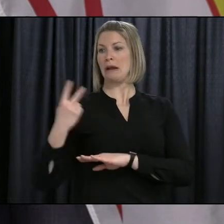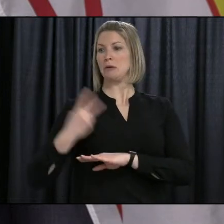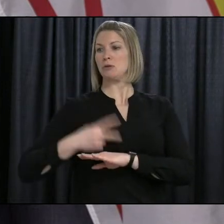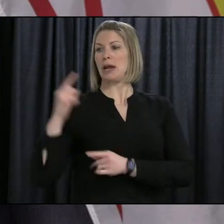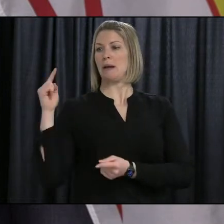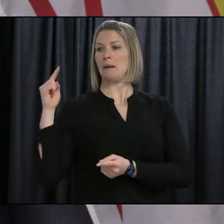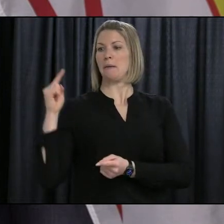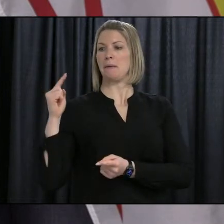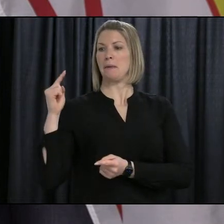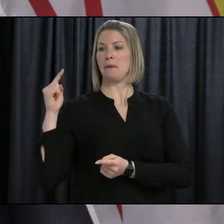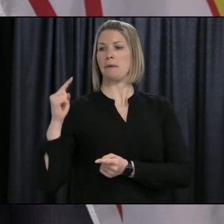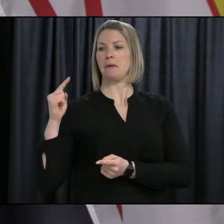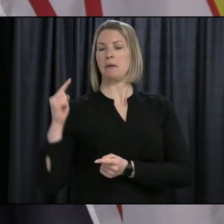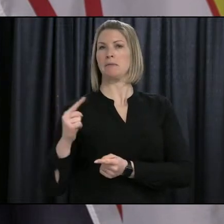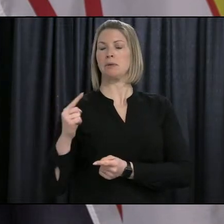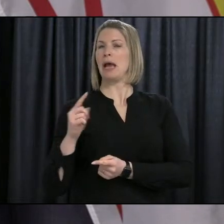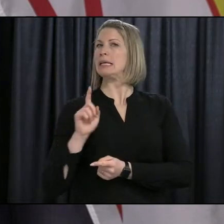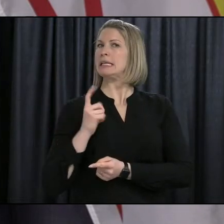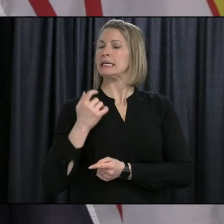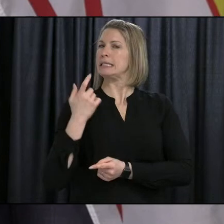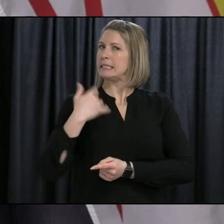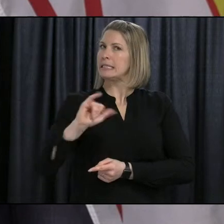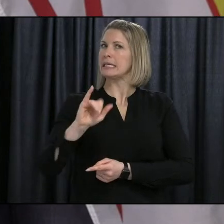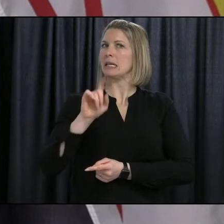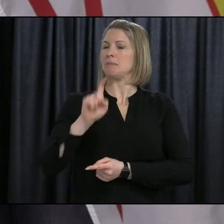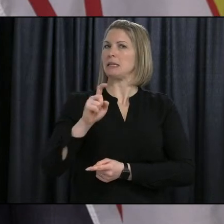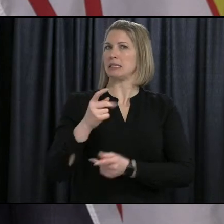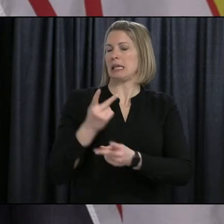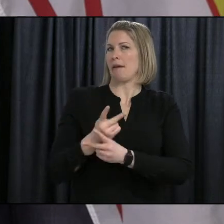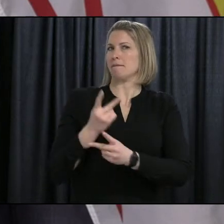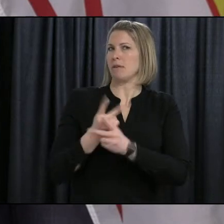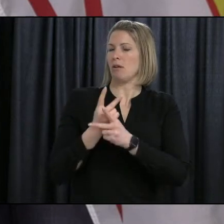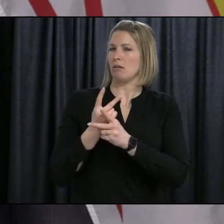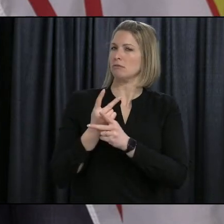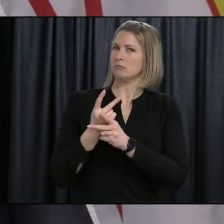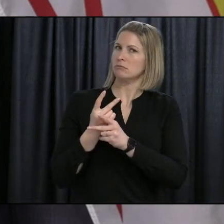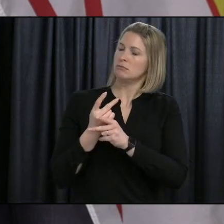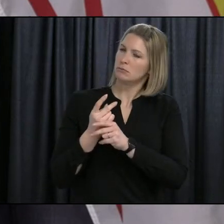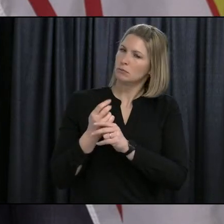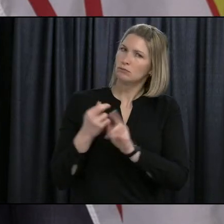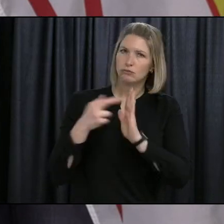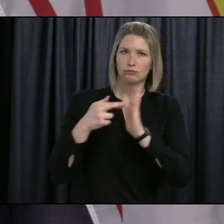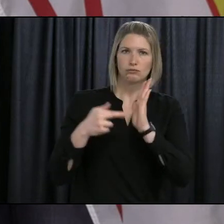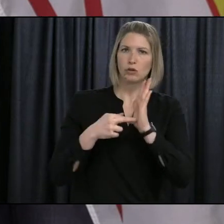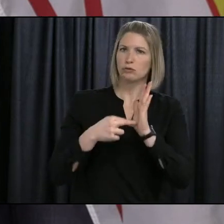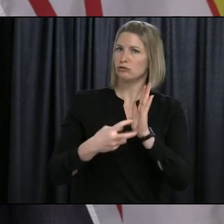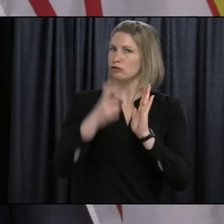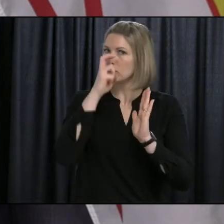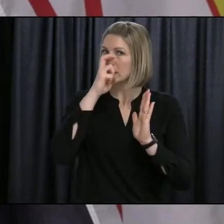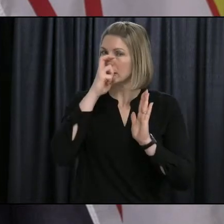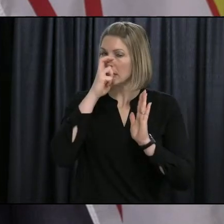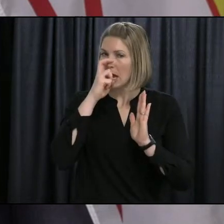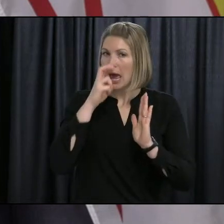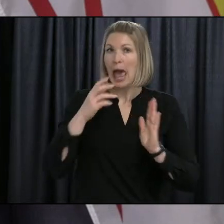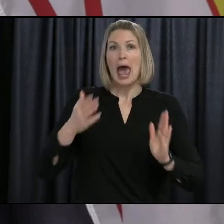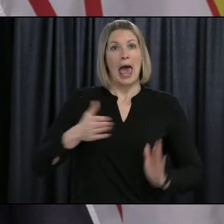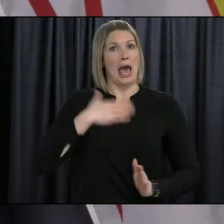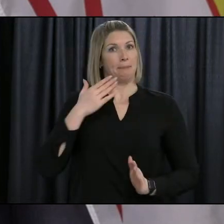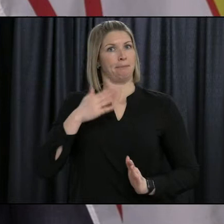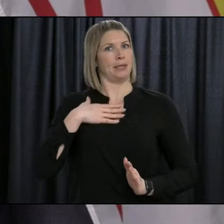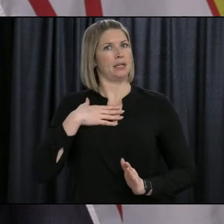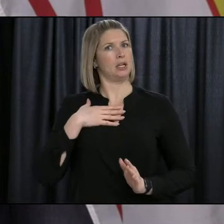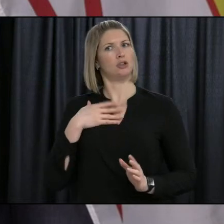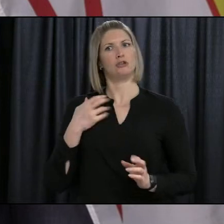watch things carefully, but, we're hopeful that we acted on this as quickly as possible and we're able to